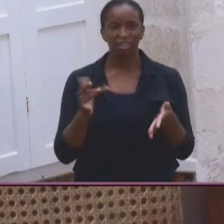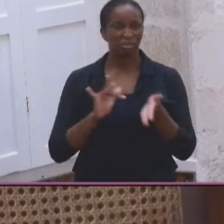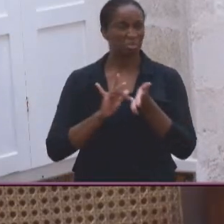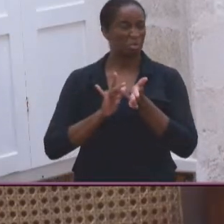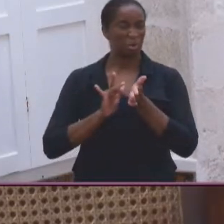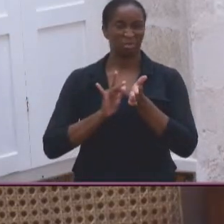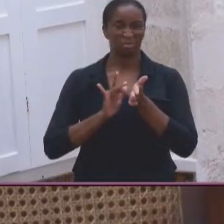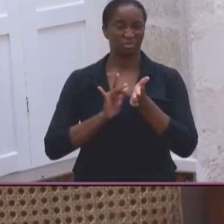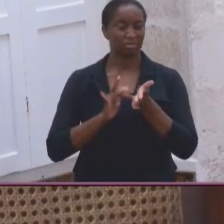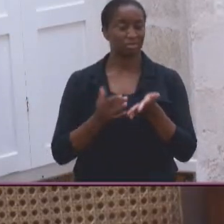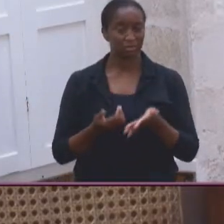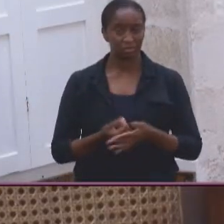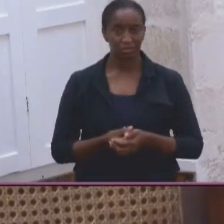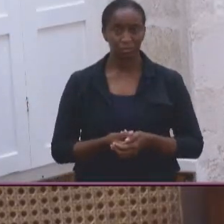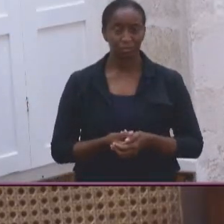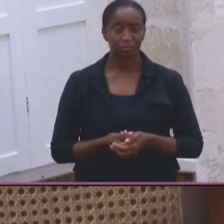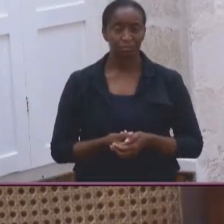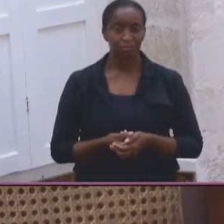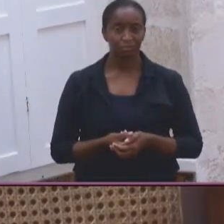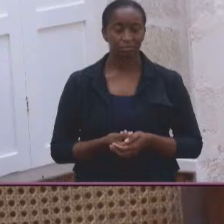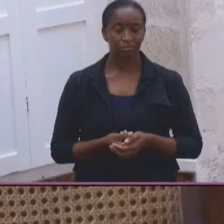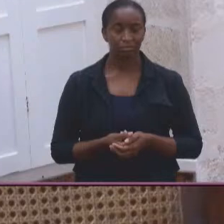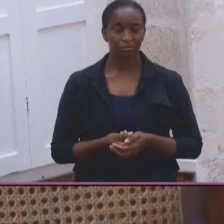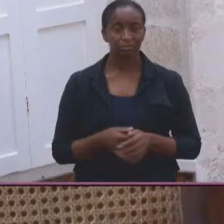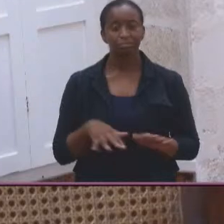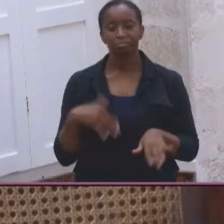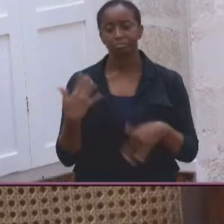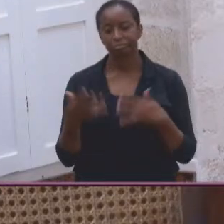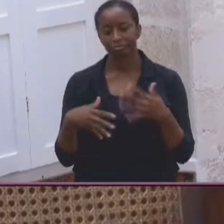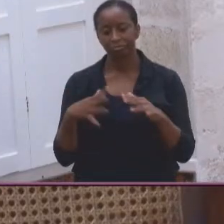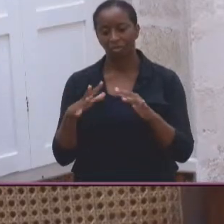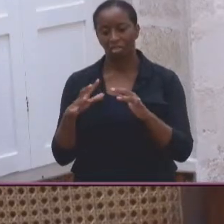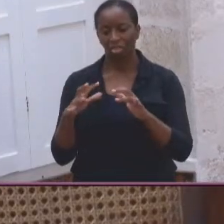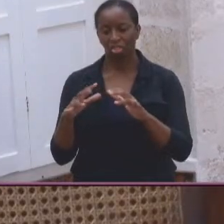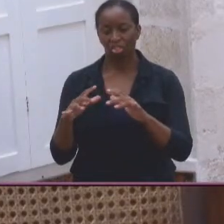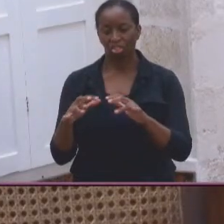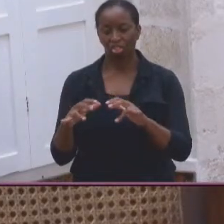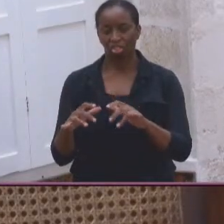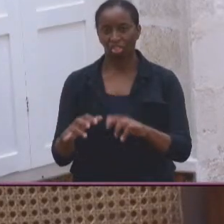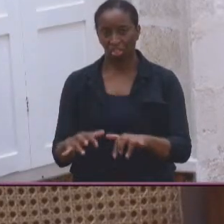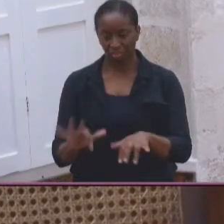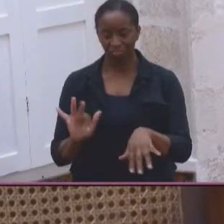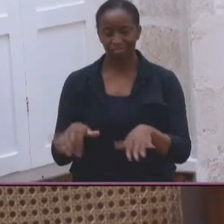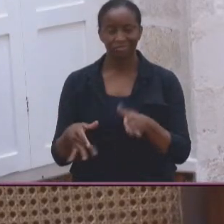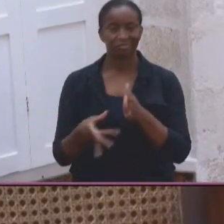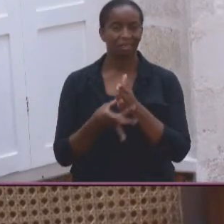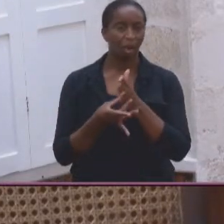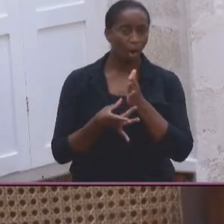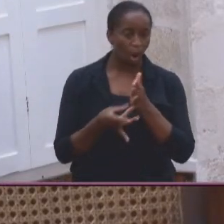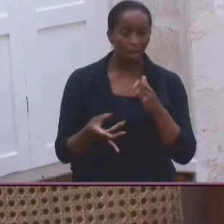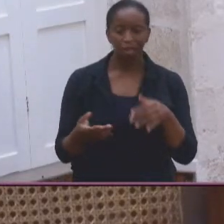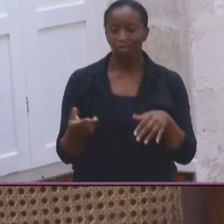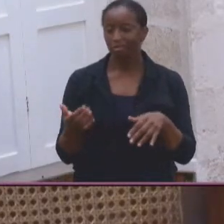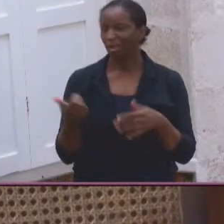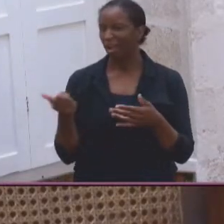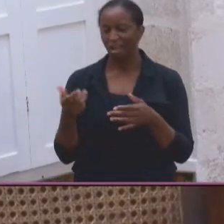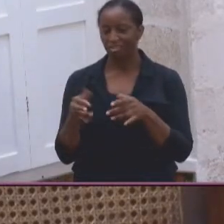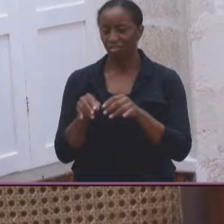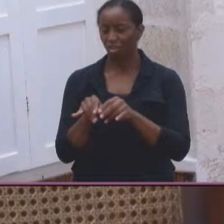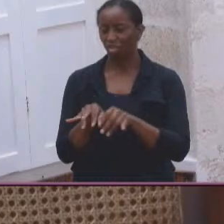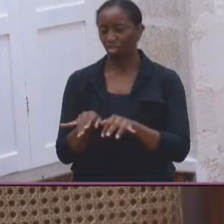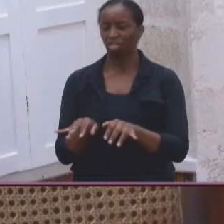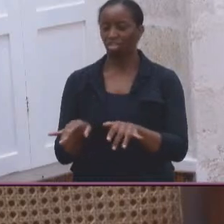And over time, as they deteriorate, they create a second problem, not just a place that can harbor